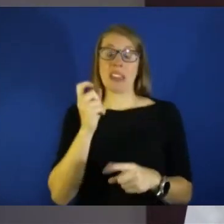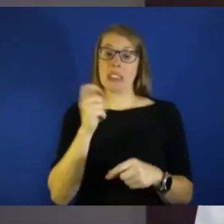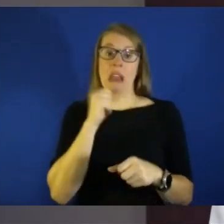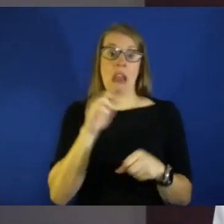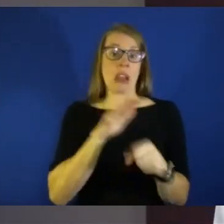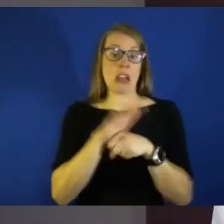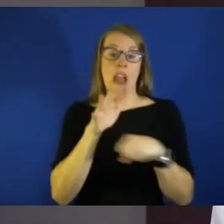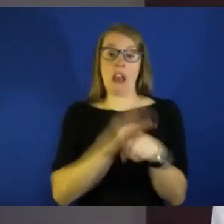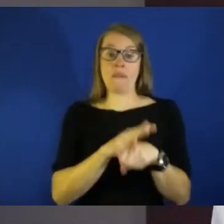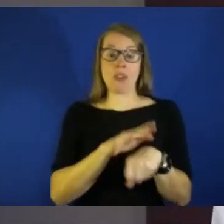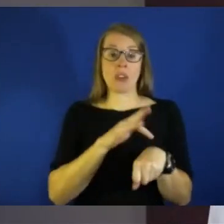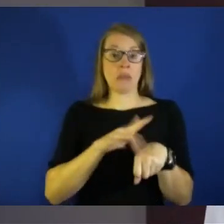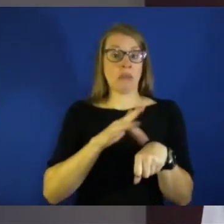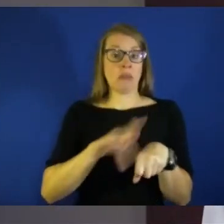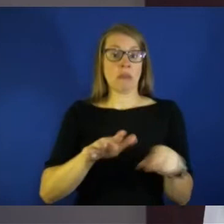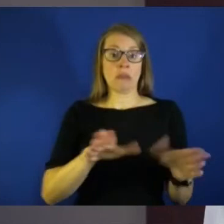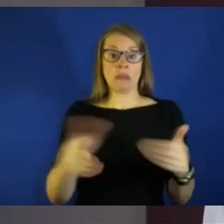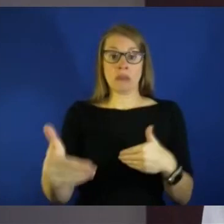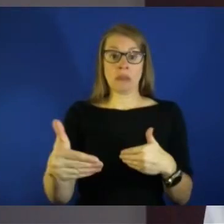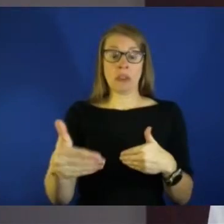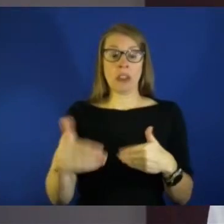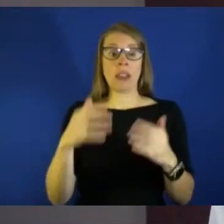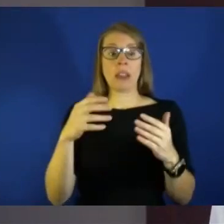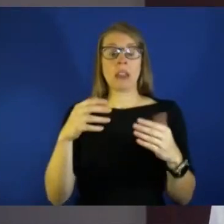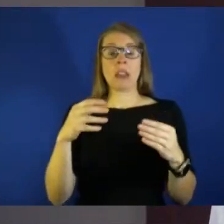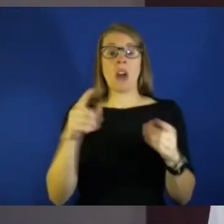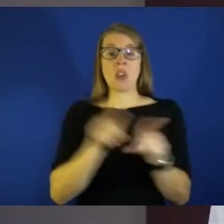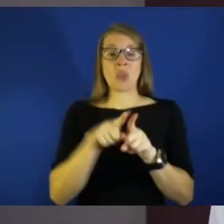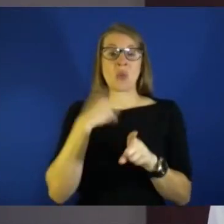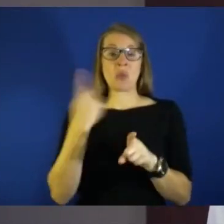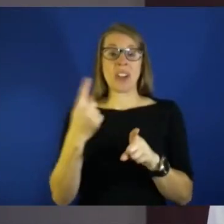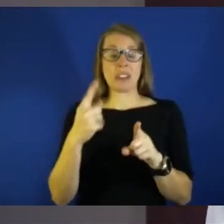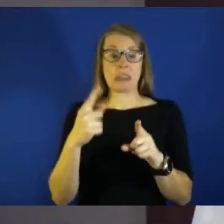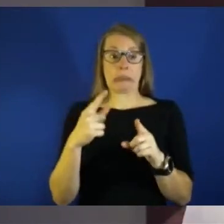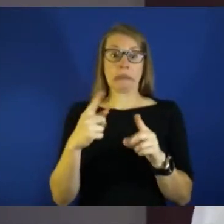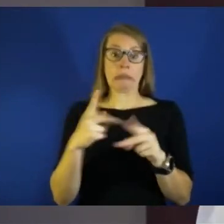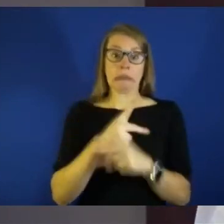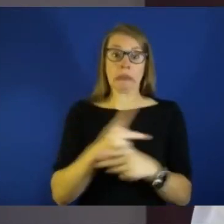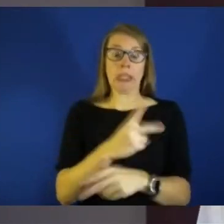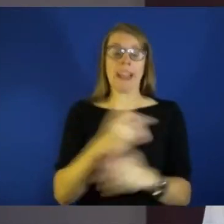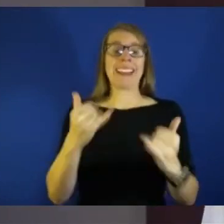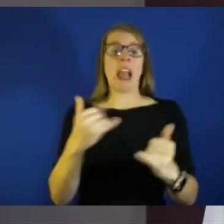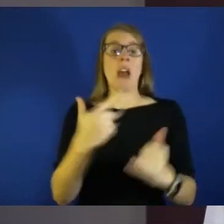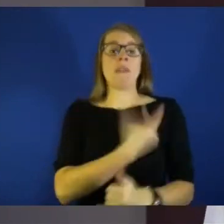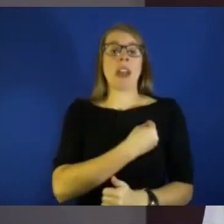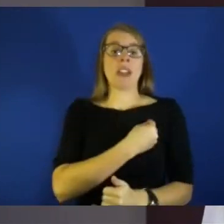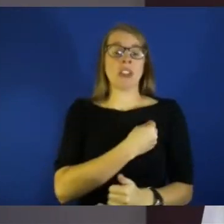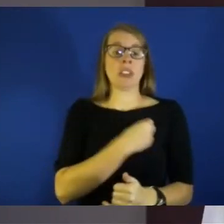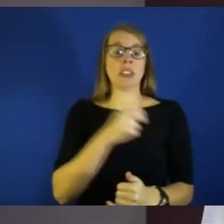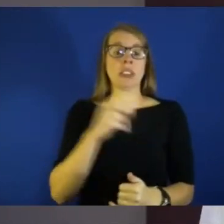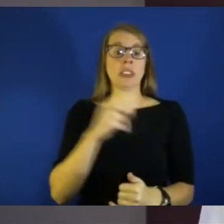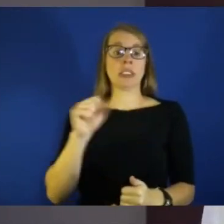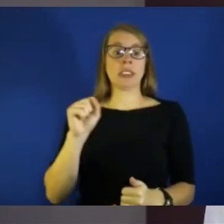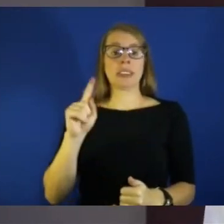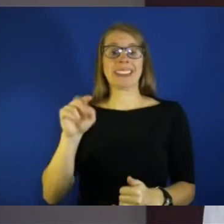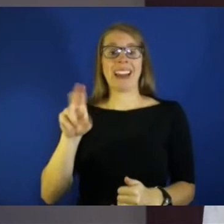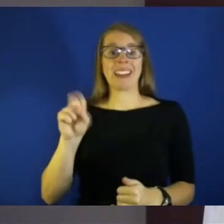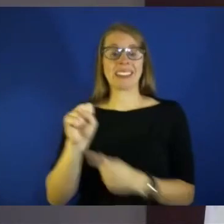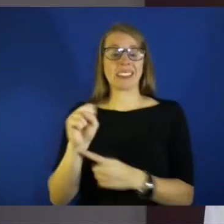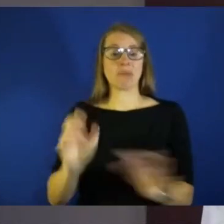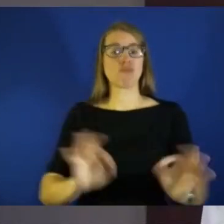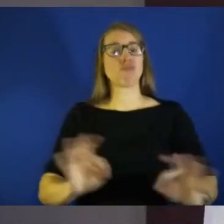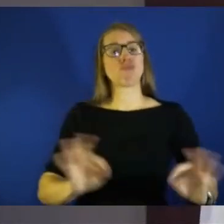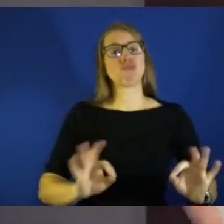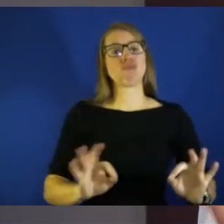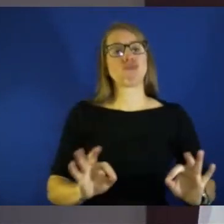risks. Now we're able to make vaccination status not an issue, essentially. So we've